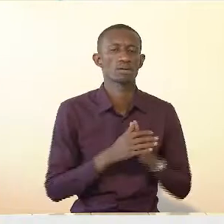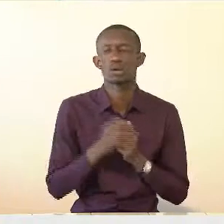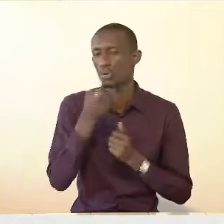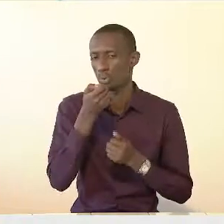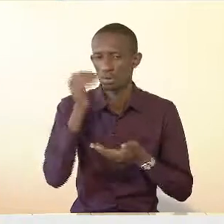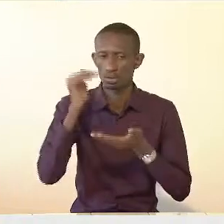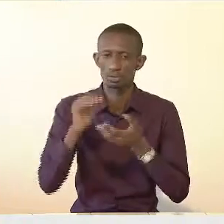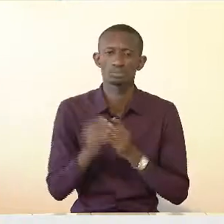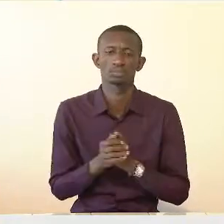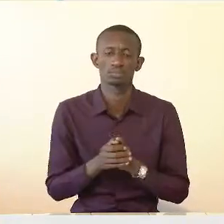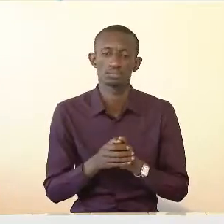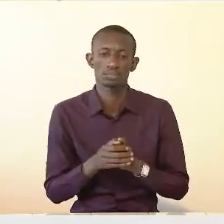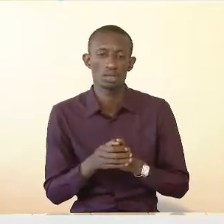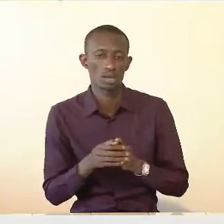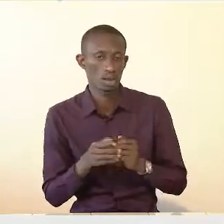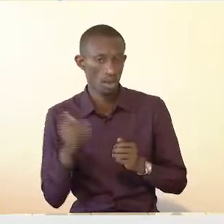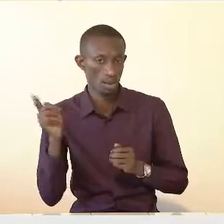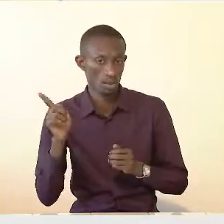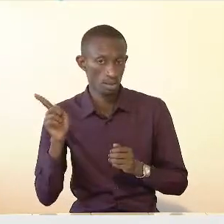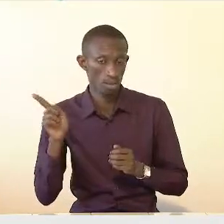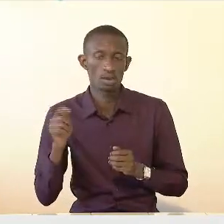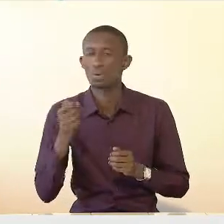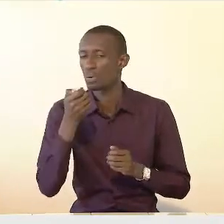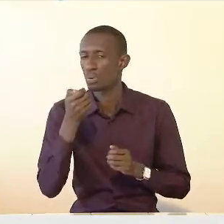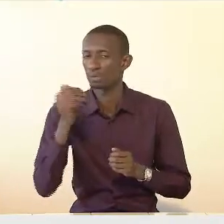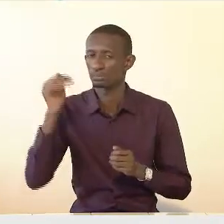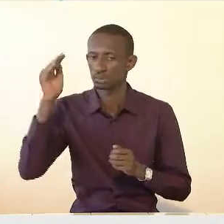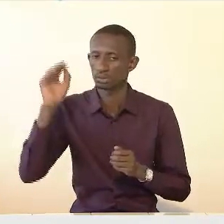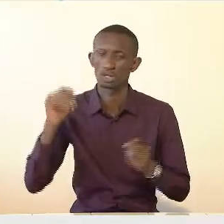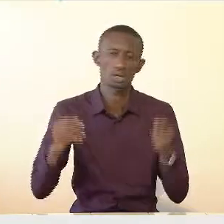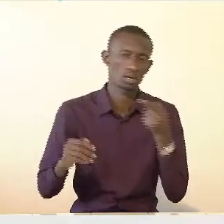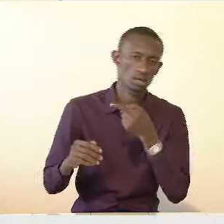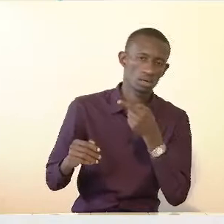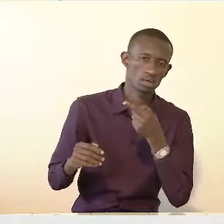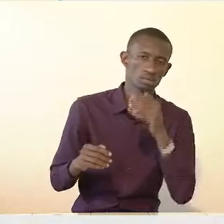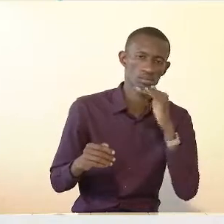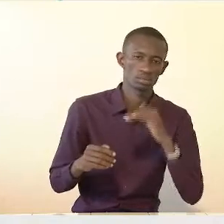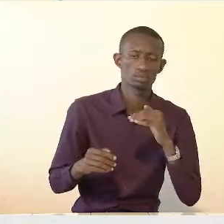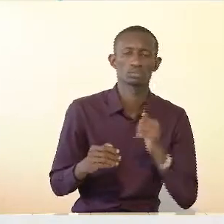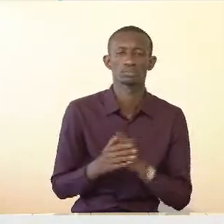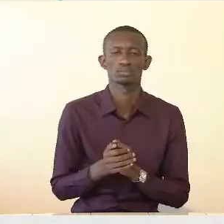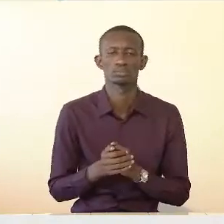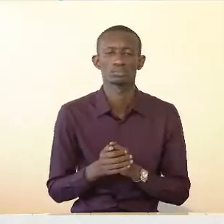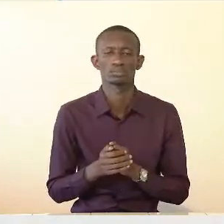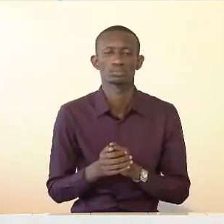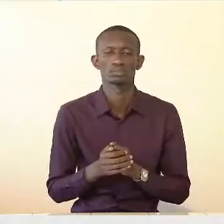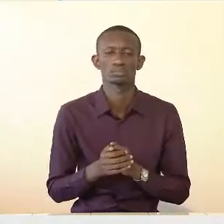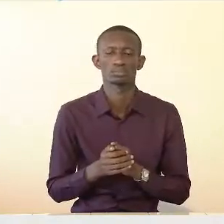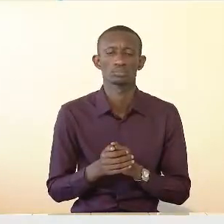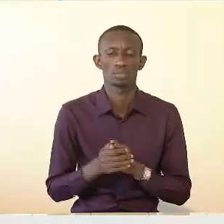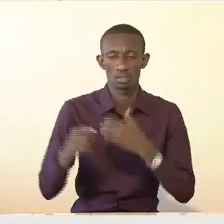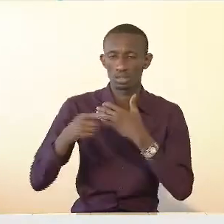the temperature is increased. And all that one summarizes what you call a negative feedback of regulation of temperature in